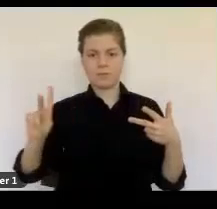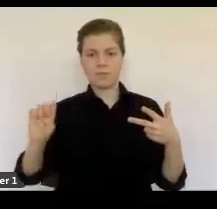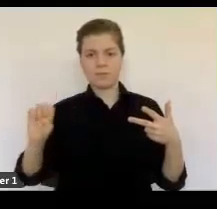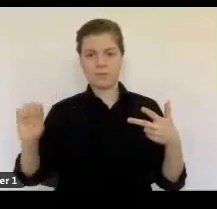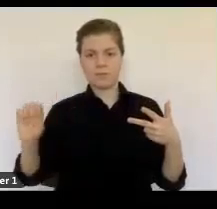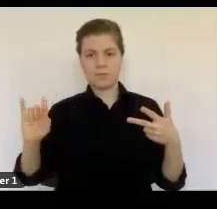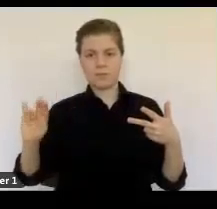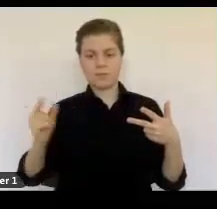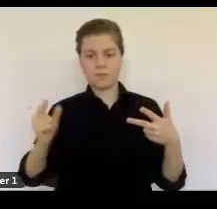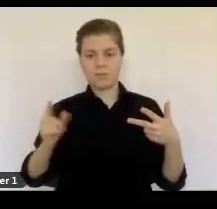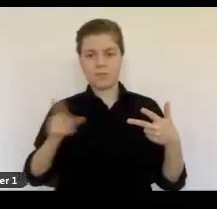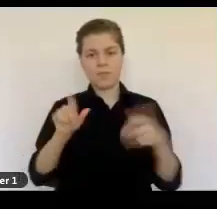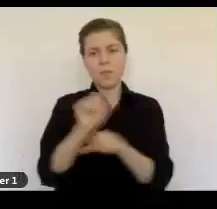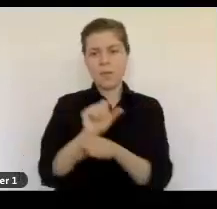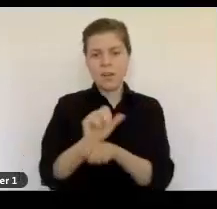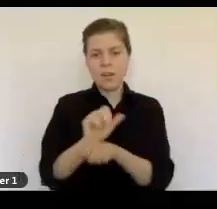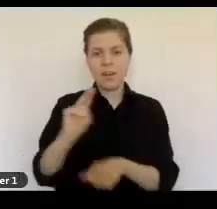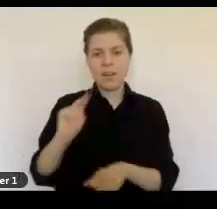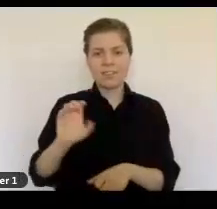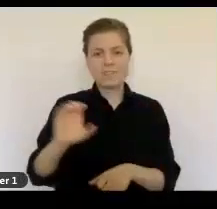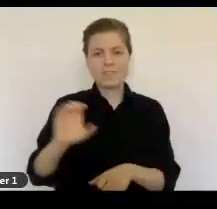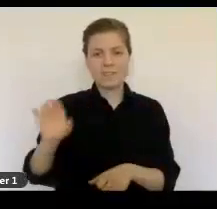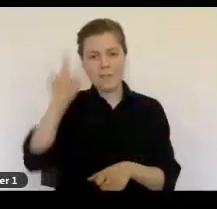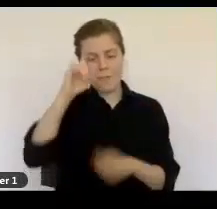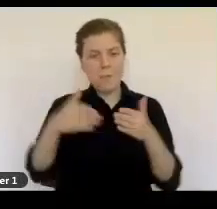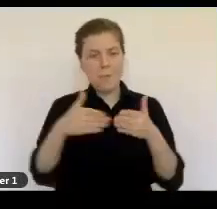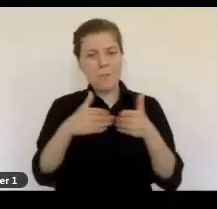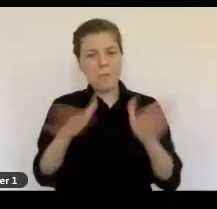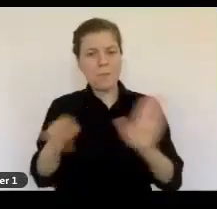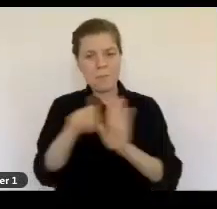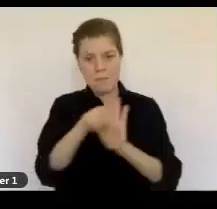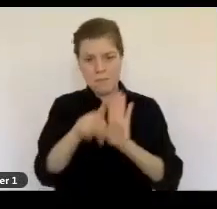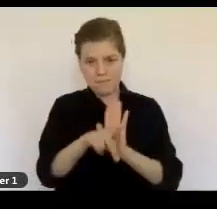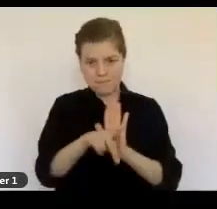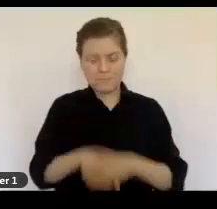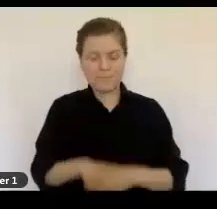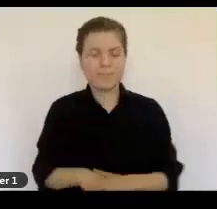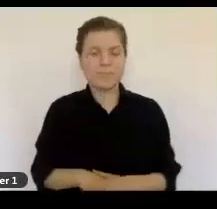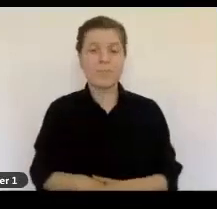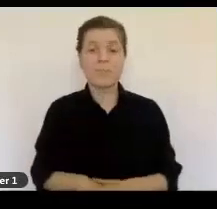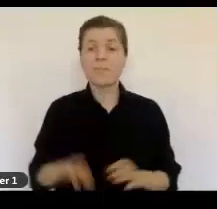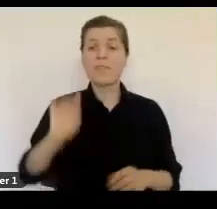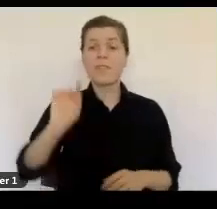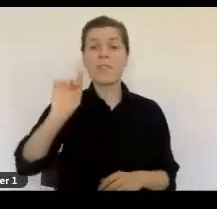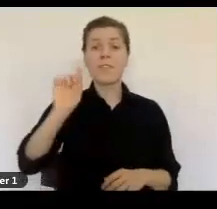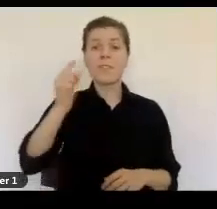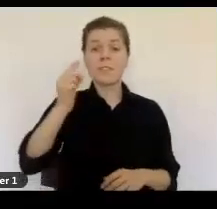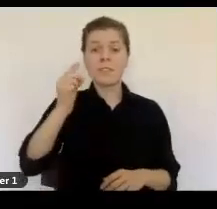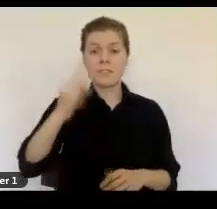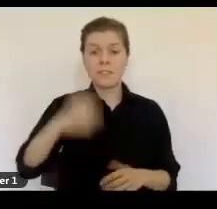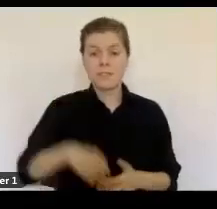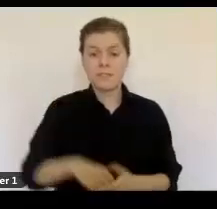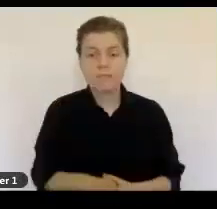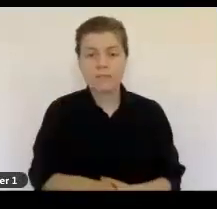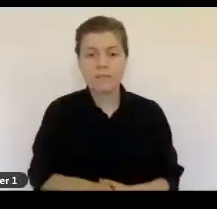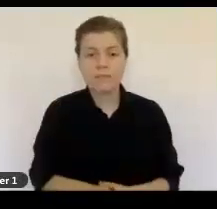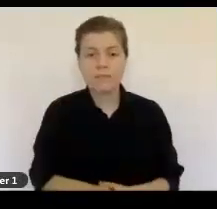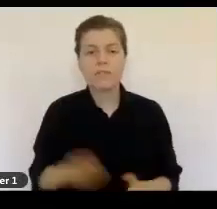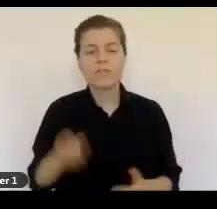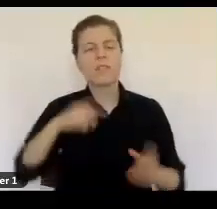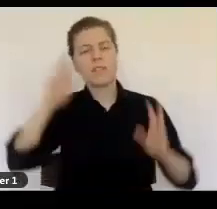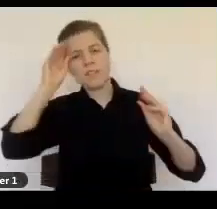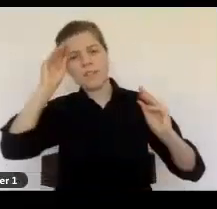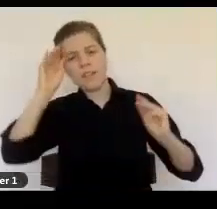I'd like to invite our last panelist today, Michael Keeling with the NCC for Healthy Public Policy. So before Mike comes on, I have